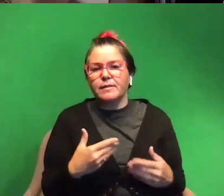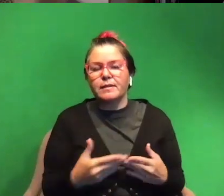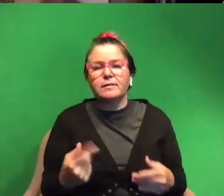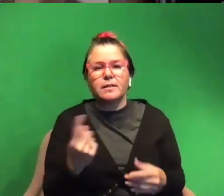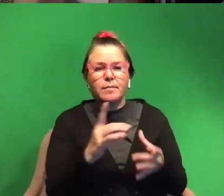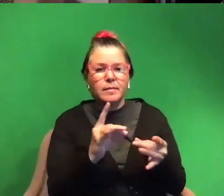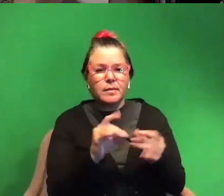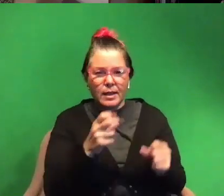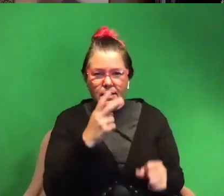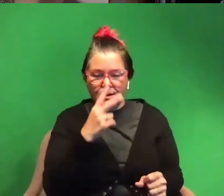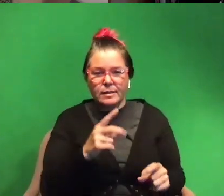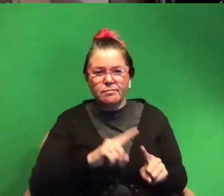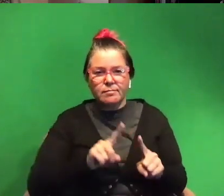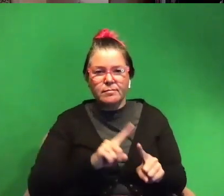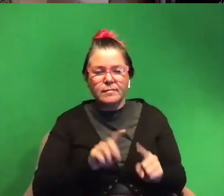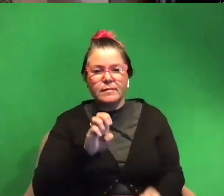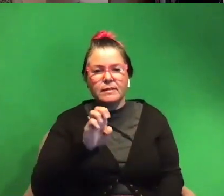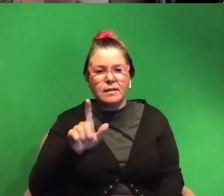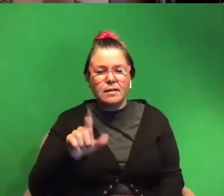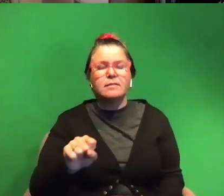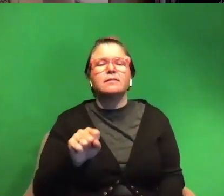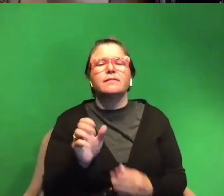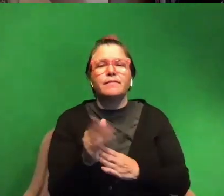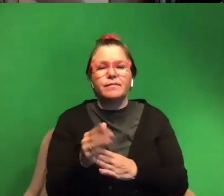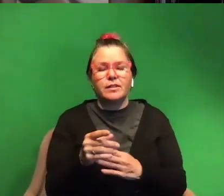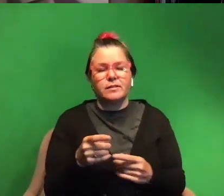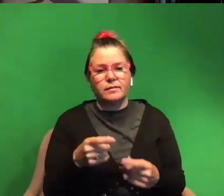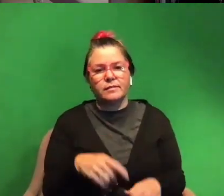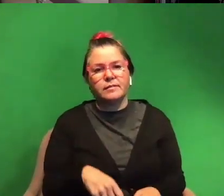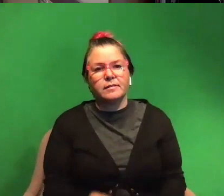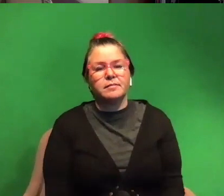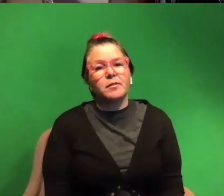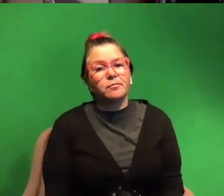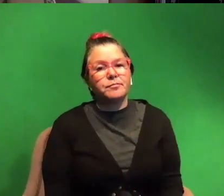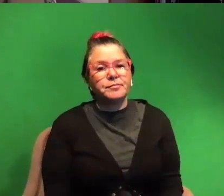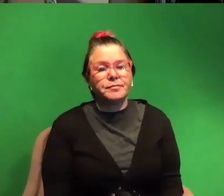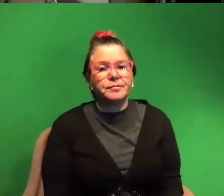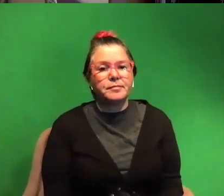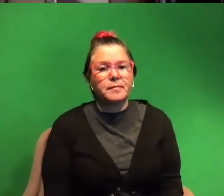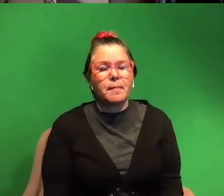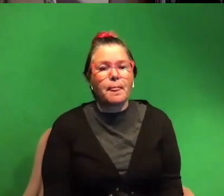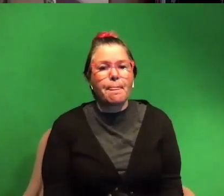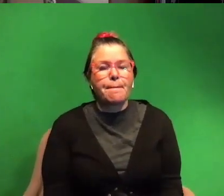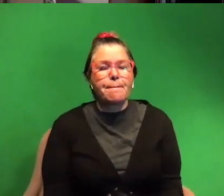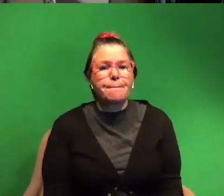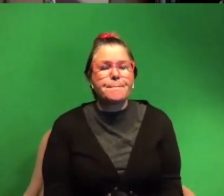able to see a lot of really cool eels and fish while they were diving. So, and it does sound too